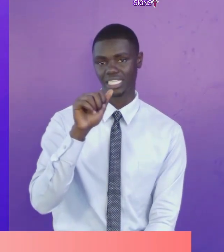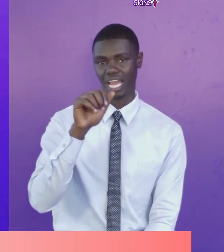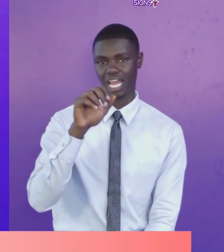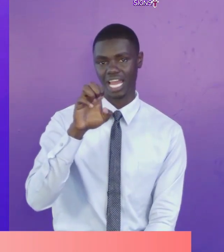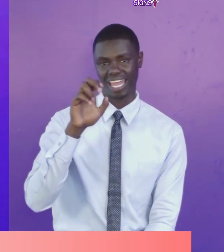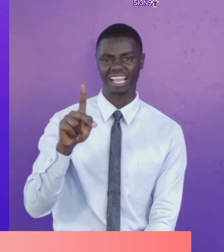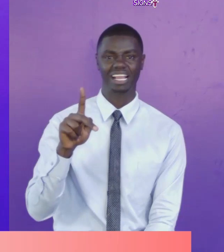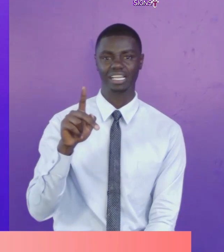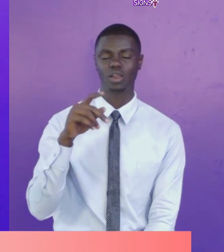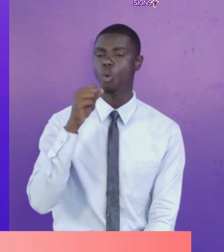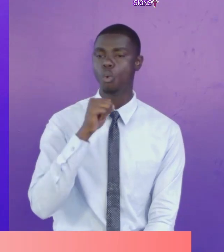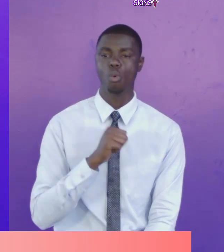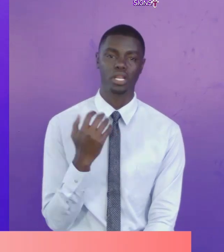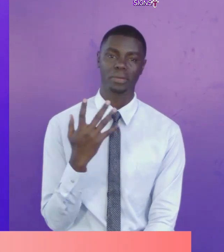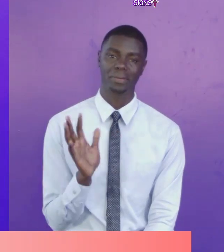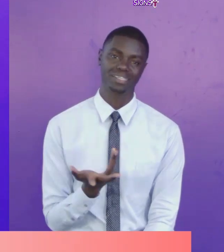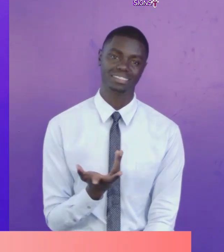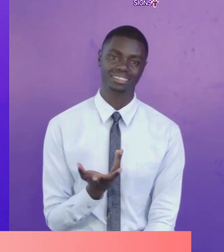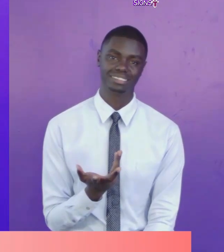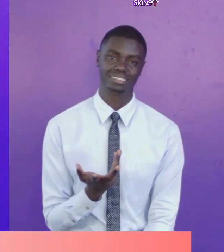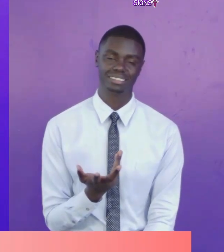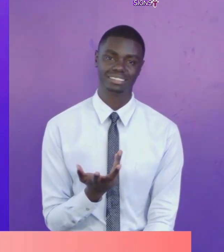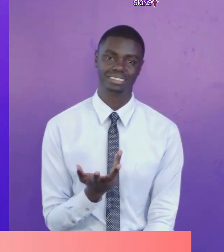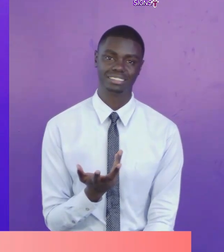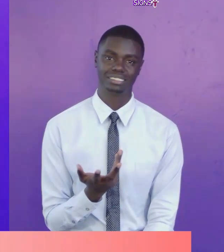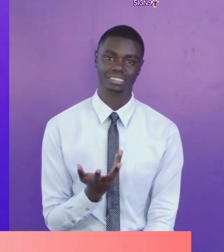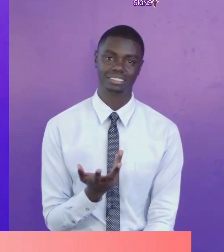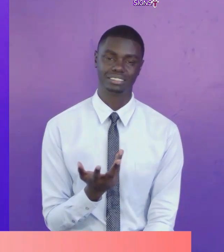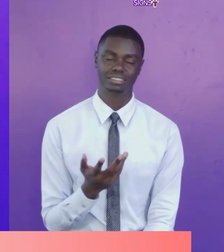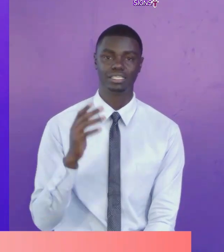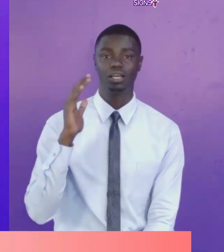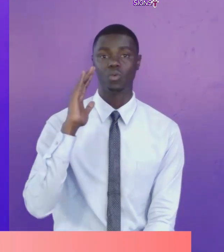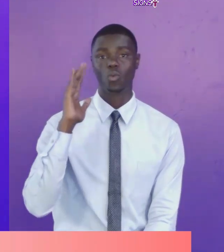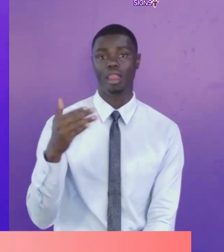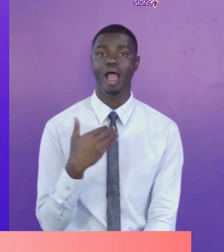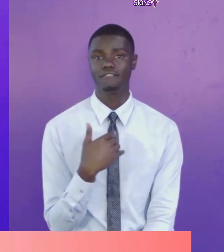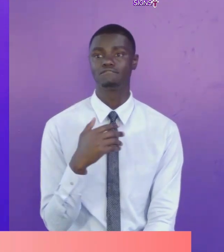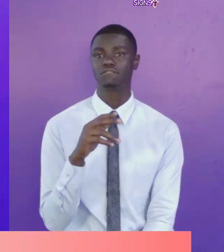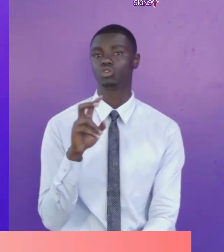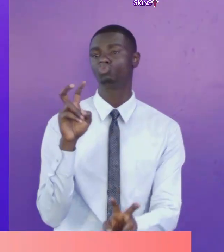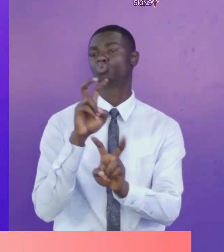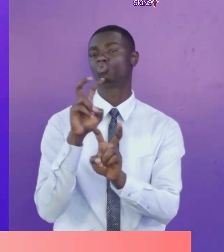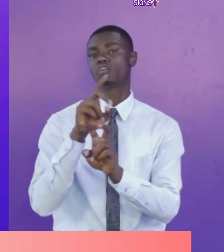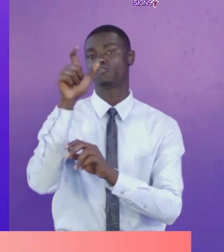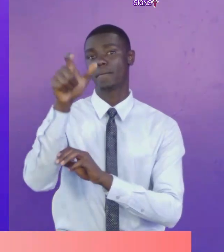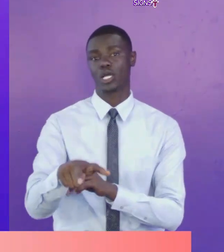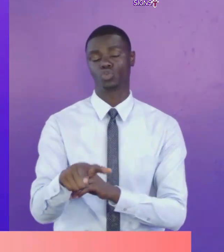a songa, so they will have to look at someone